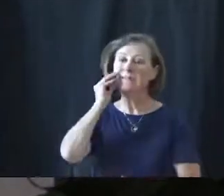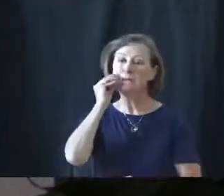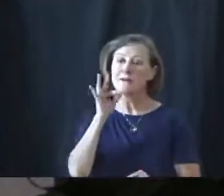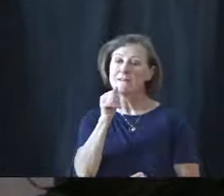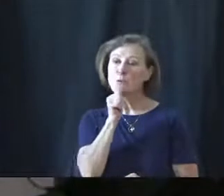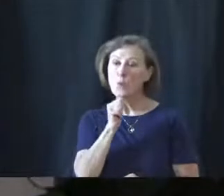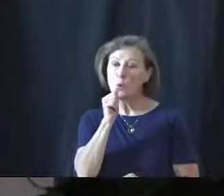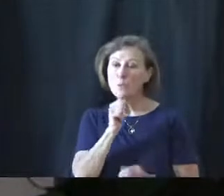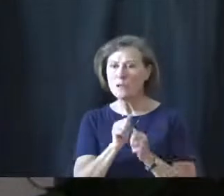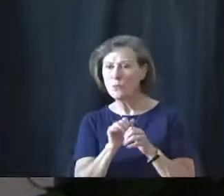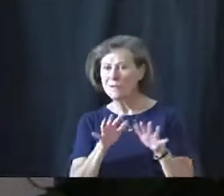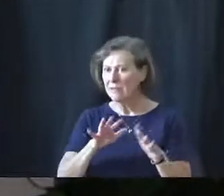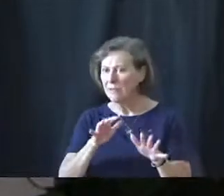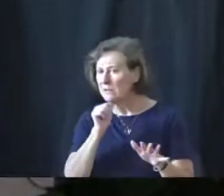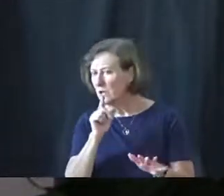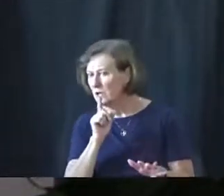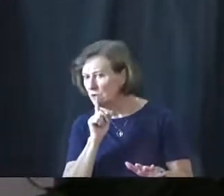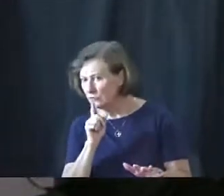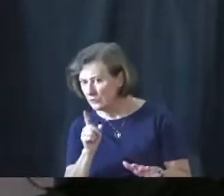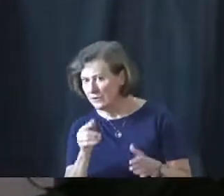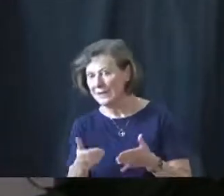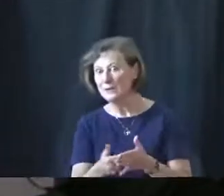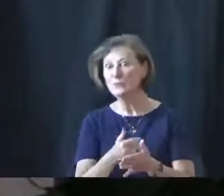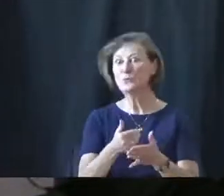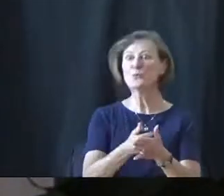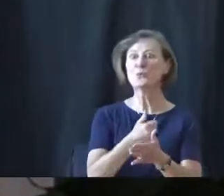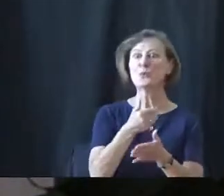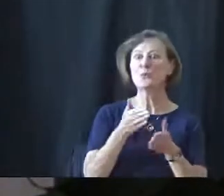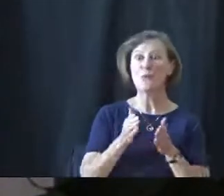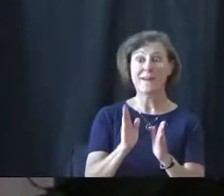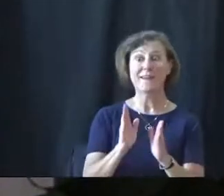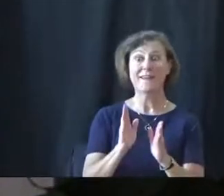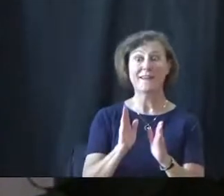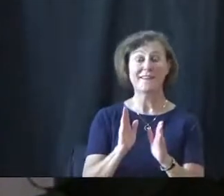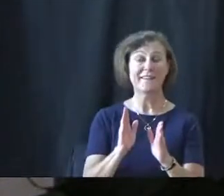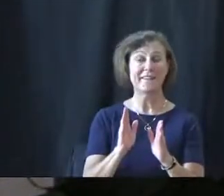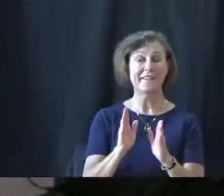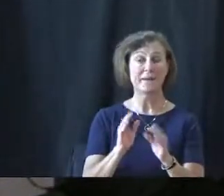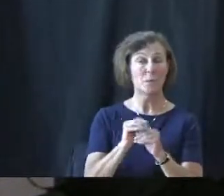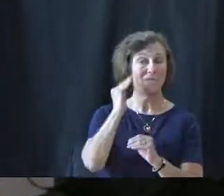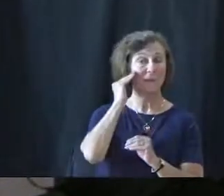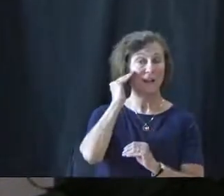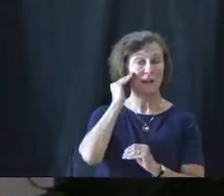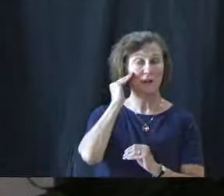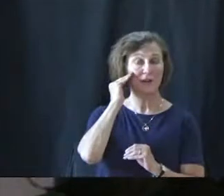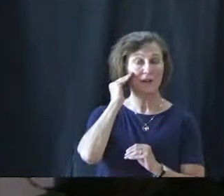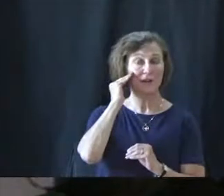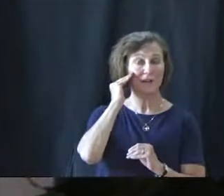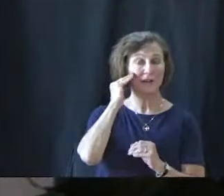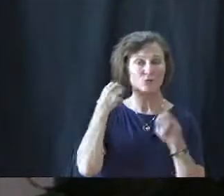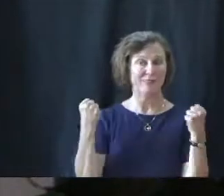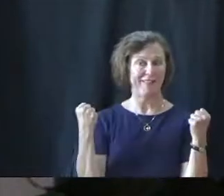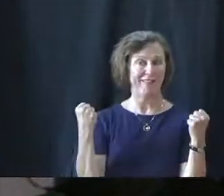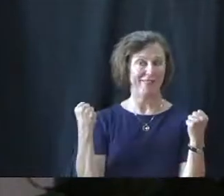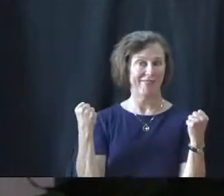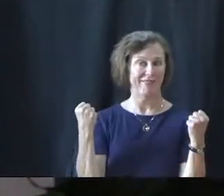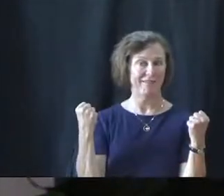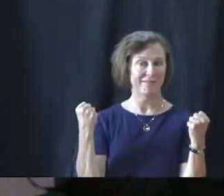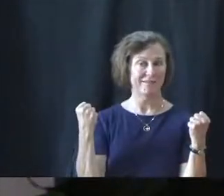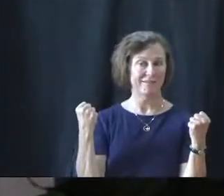with uncertainty is your newfound and more familiar strength.